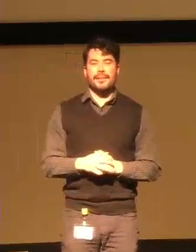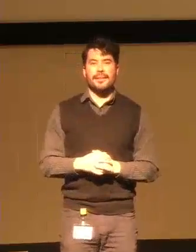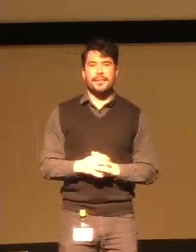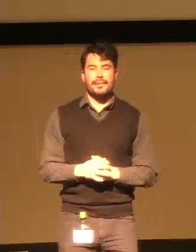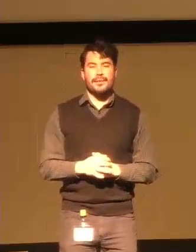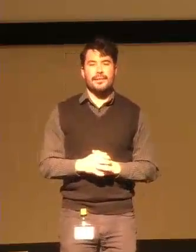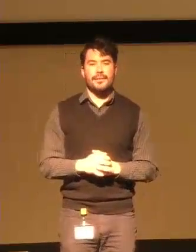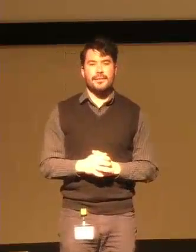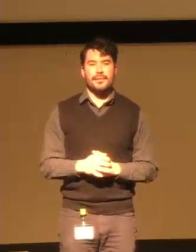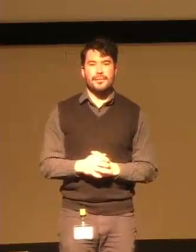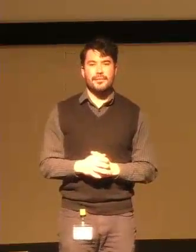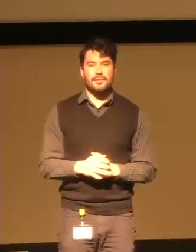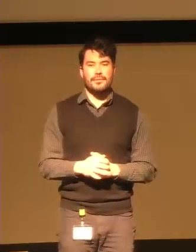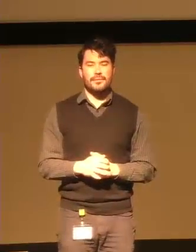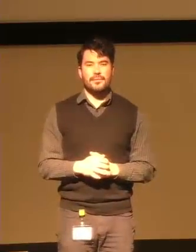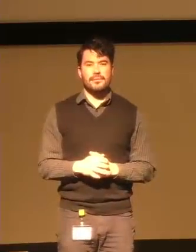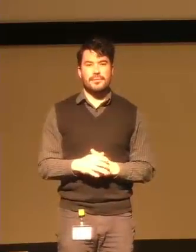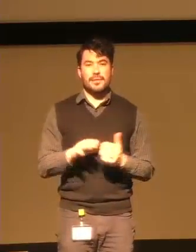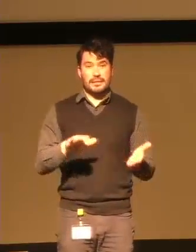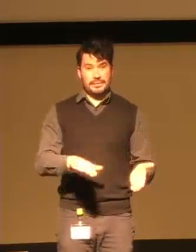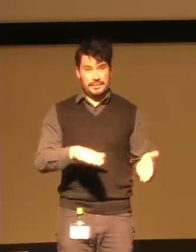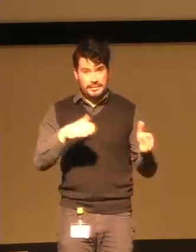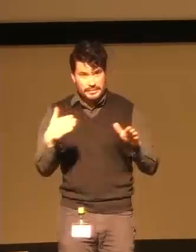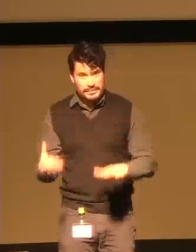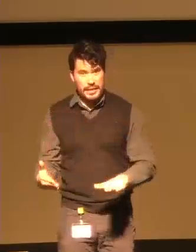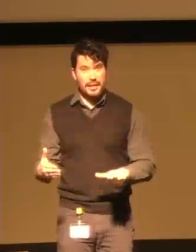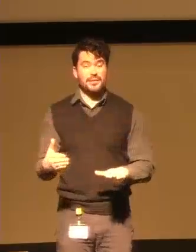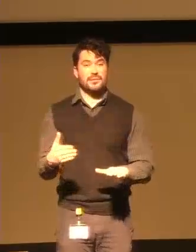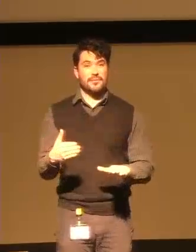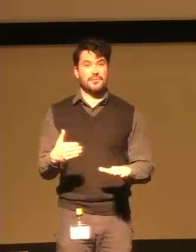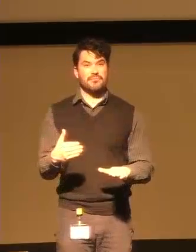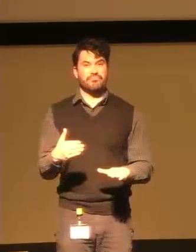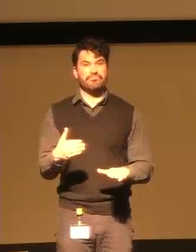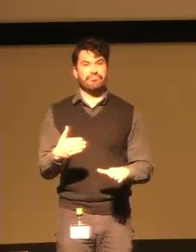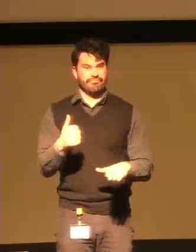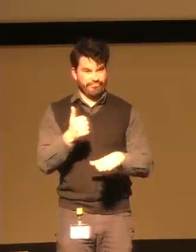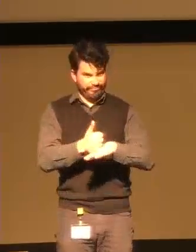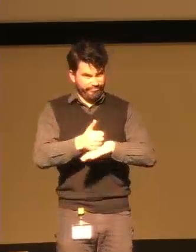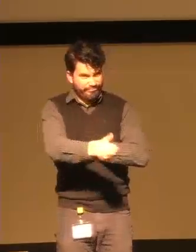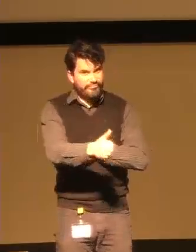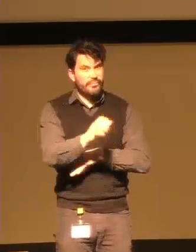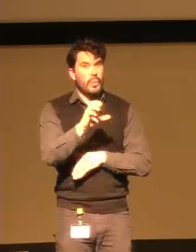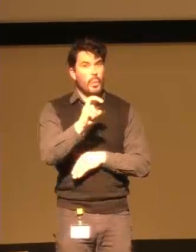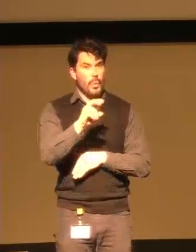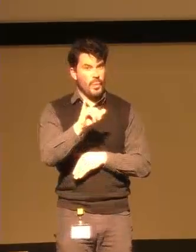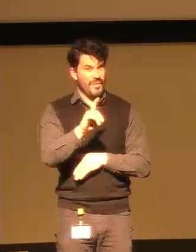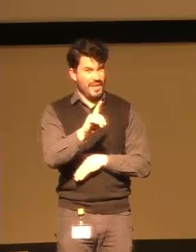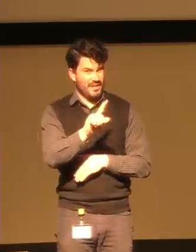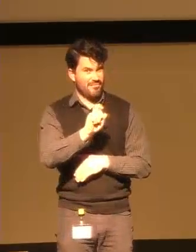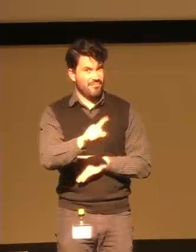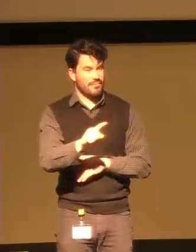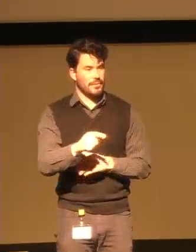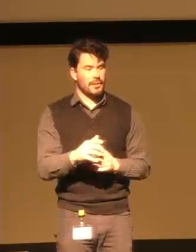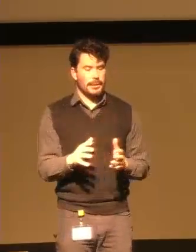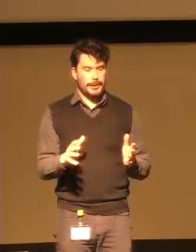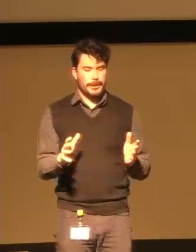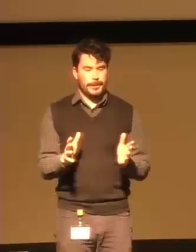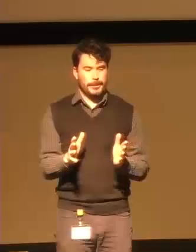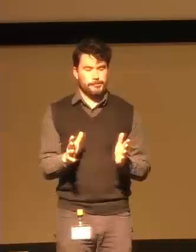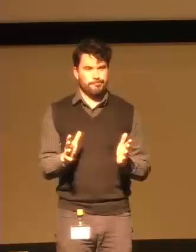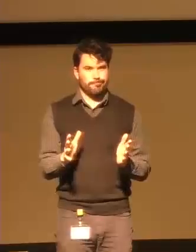the deaths all confirmed to be strictly related to COVID? I said, that is not